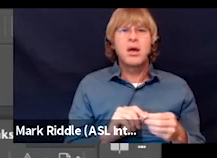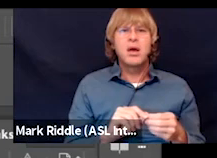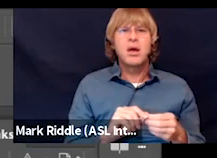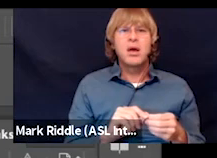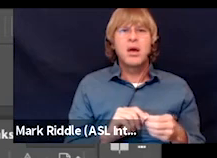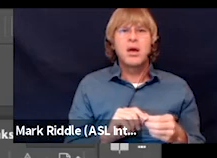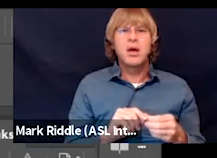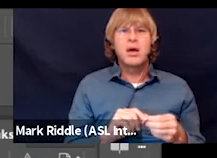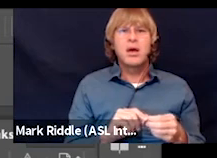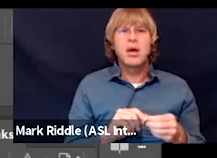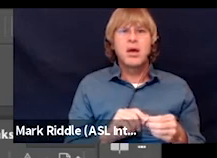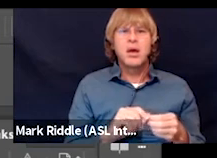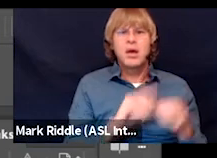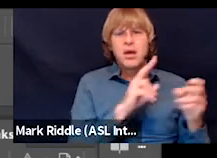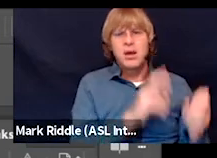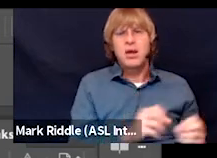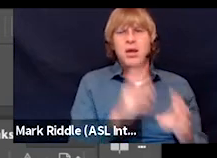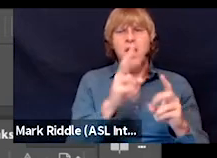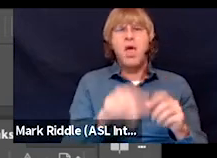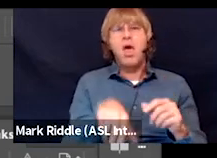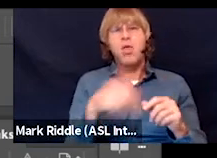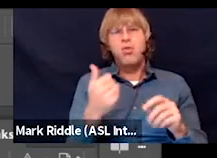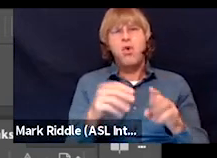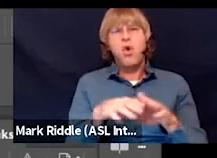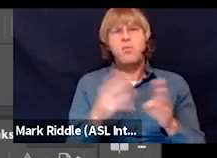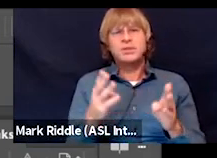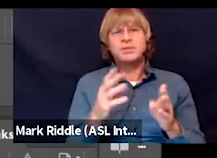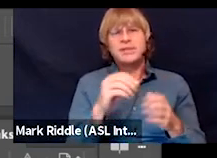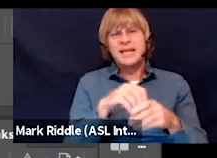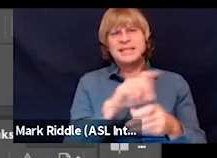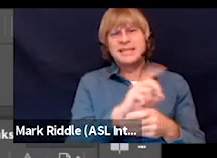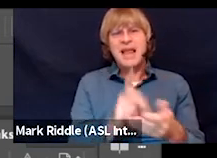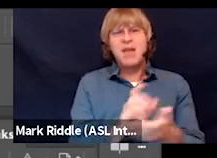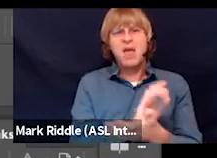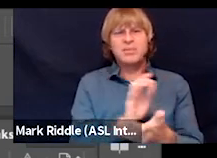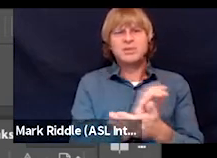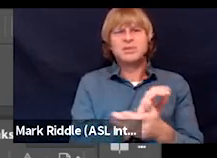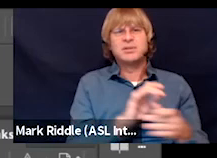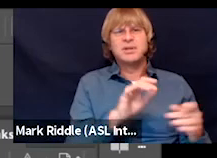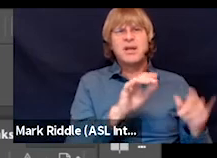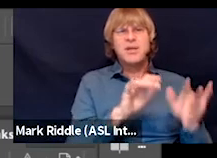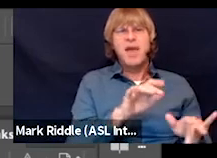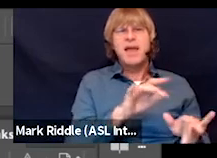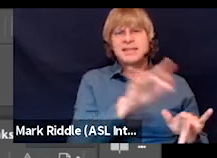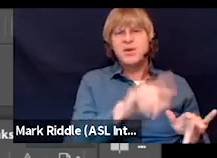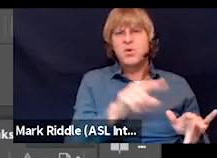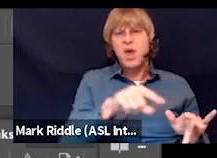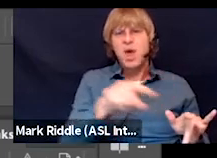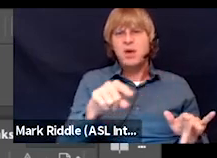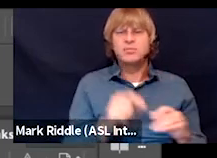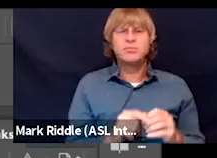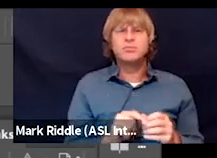takes you to other open InDesign documents.